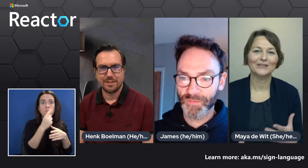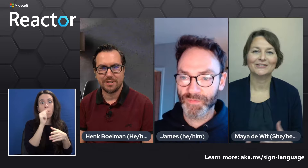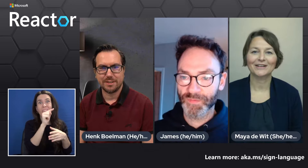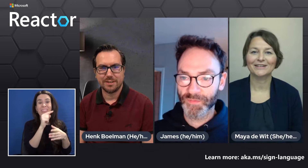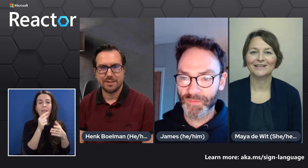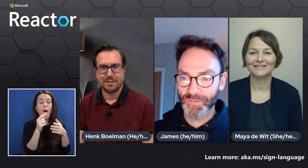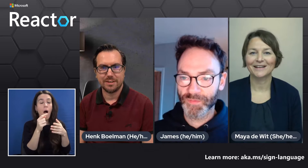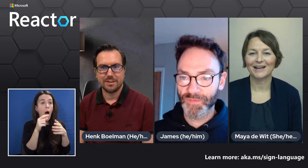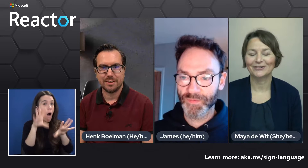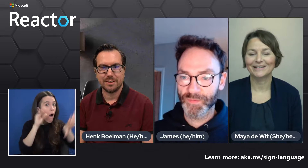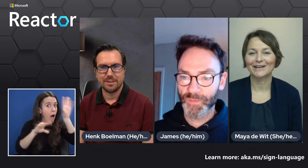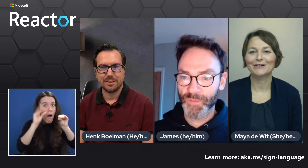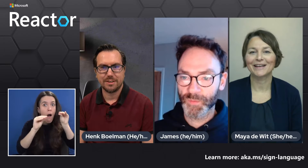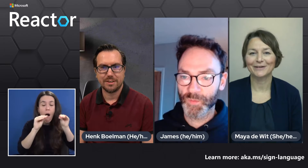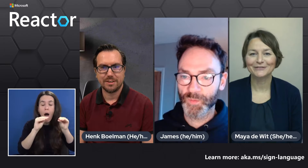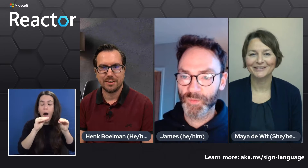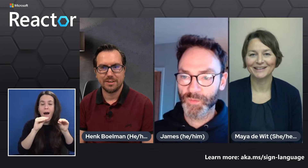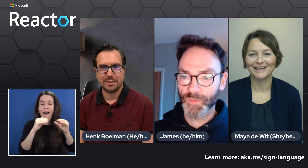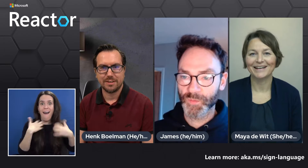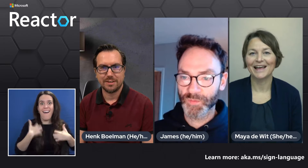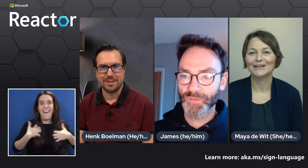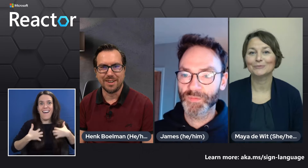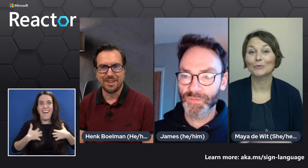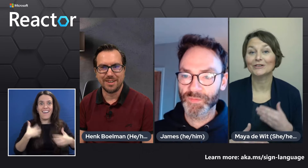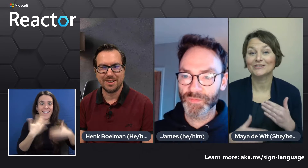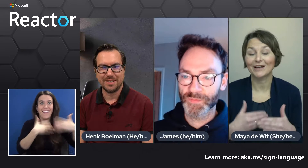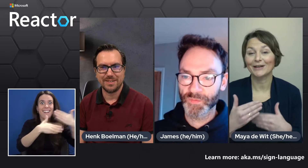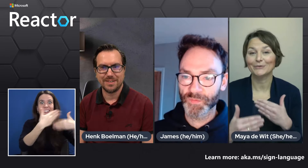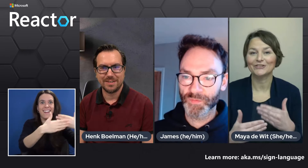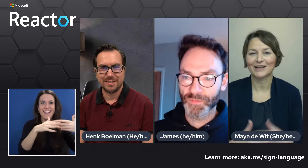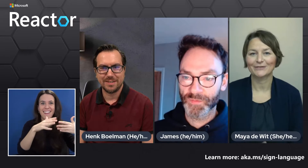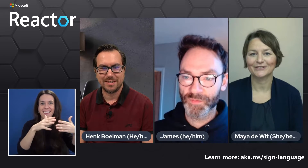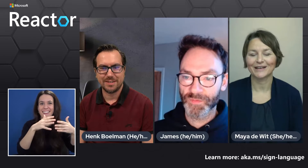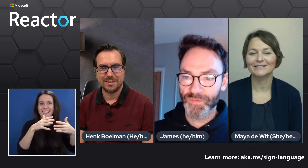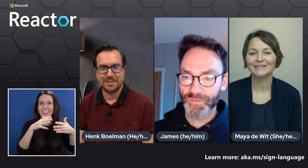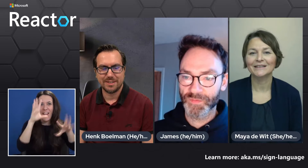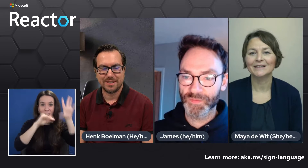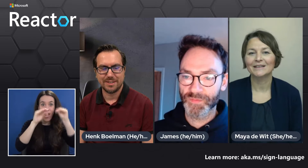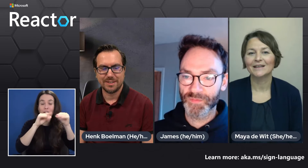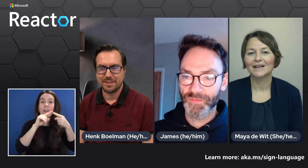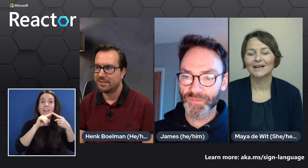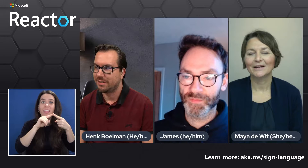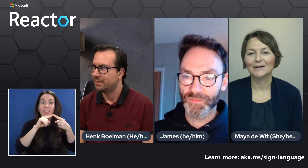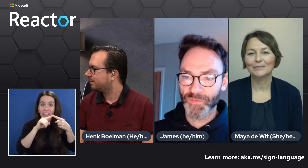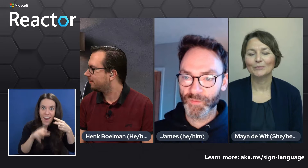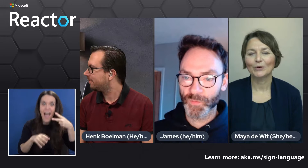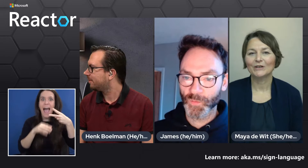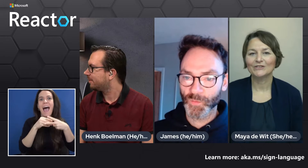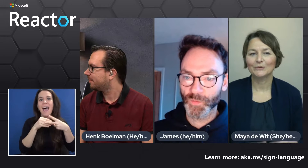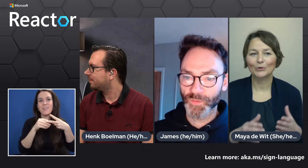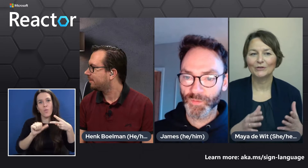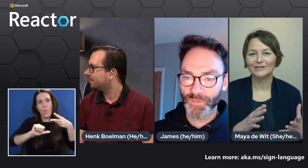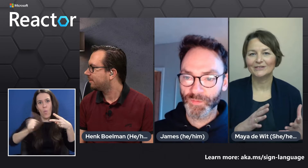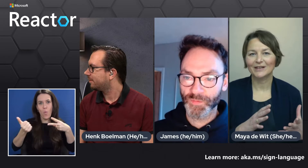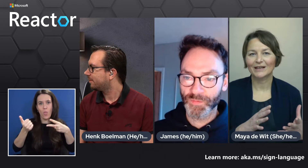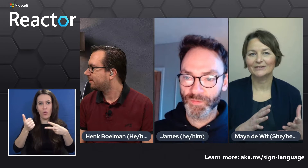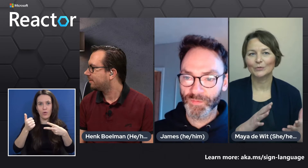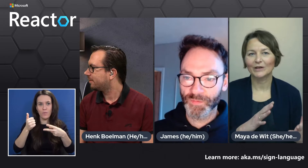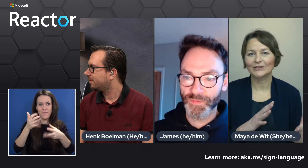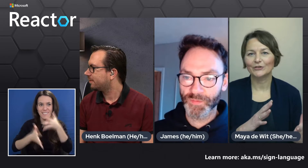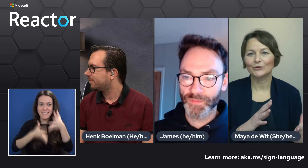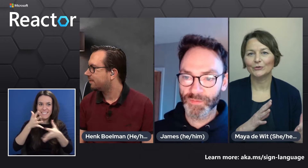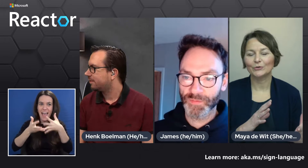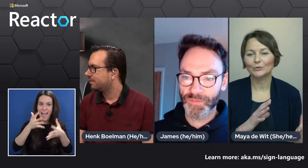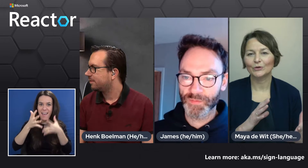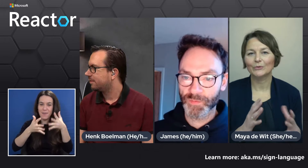so excited and actually never left and added more sign languages after that. But what is important is that